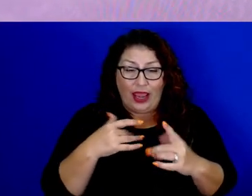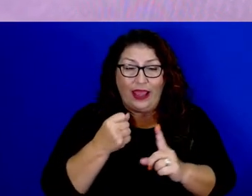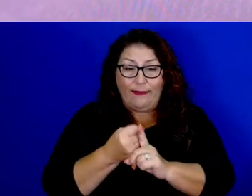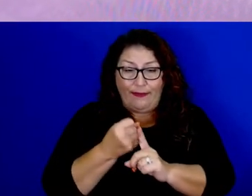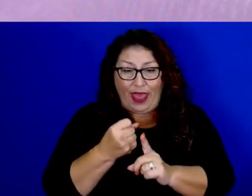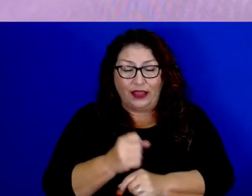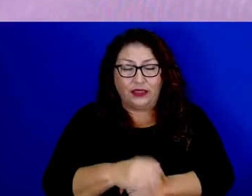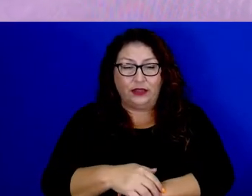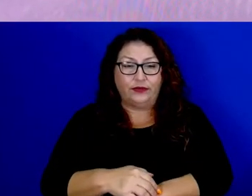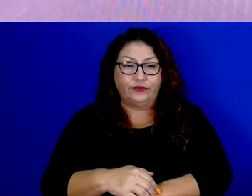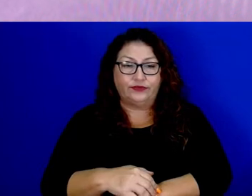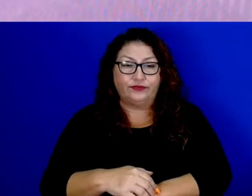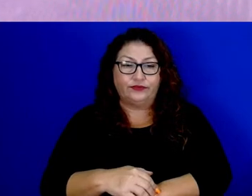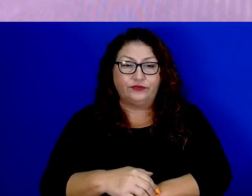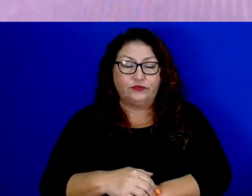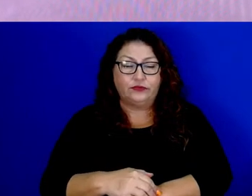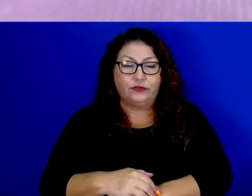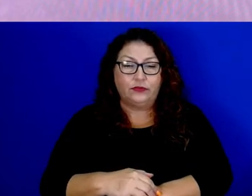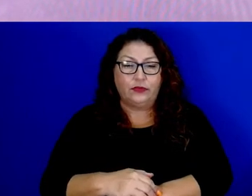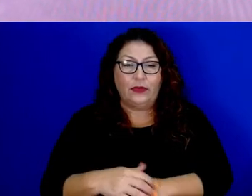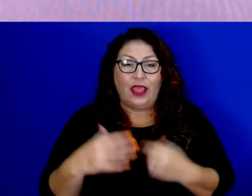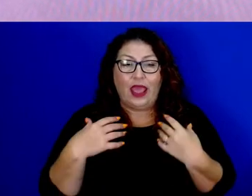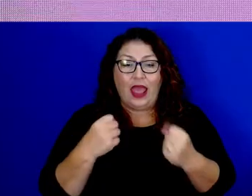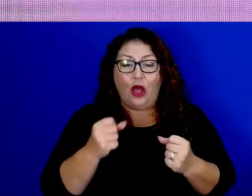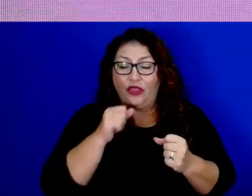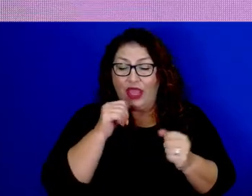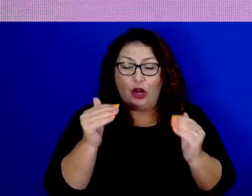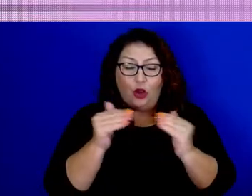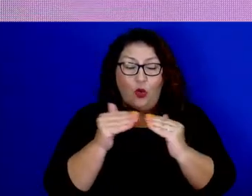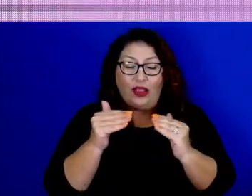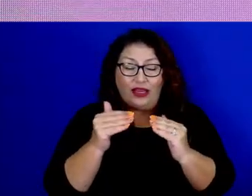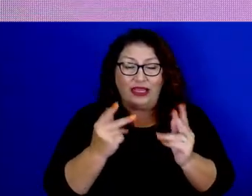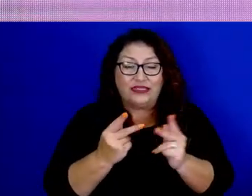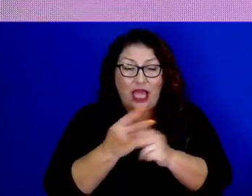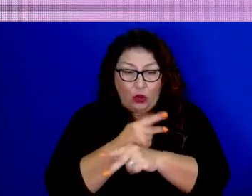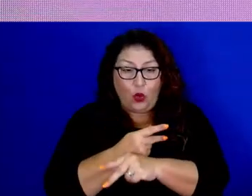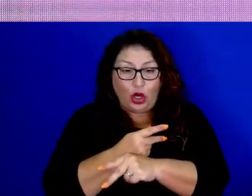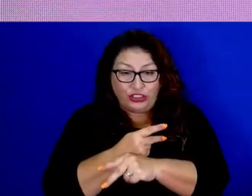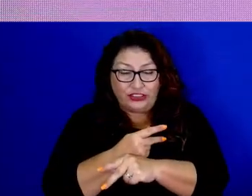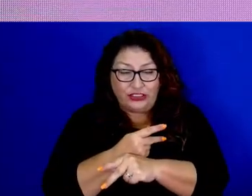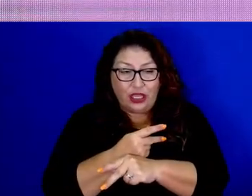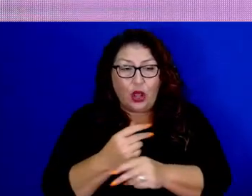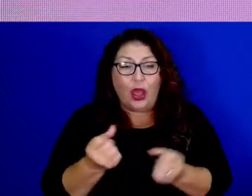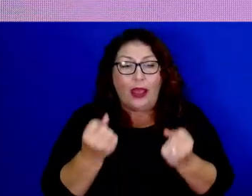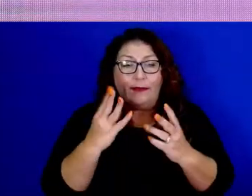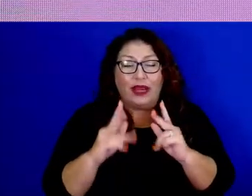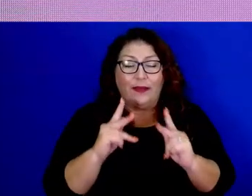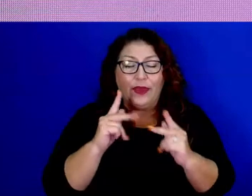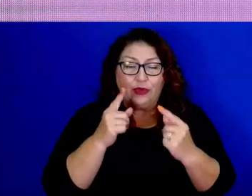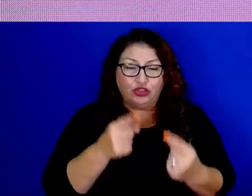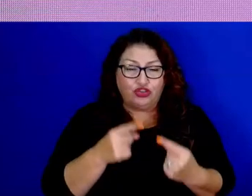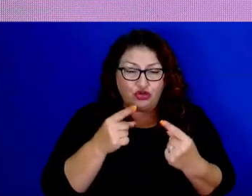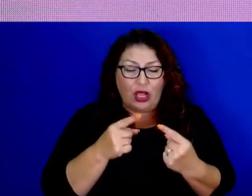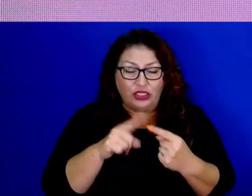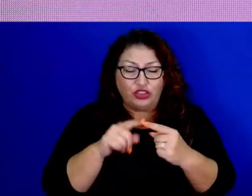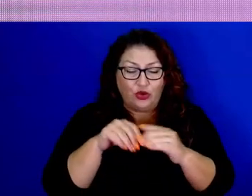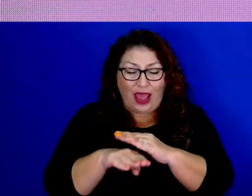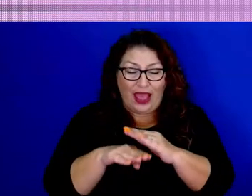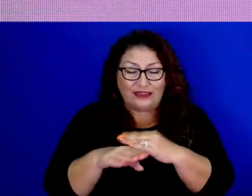Health inequality has gotten worse, with many people struggling to access the health services they